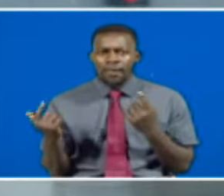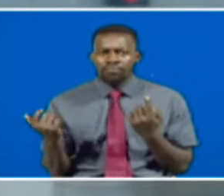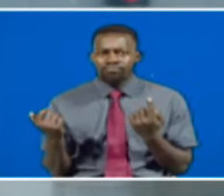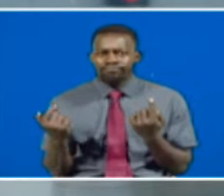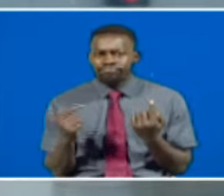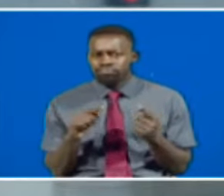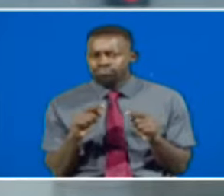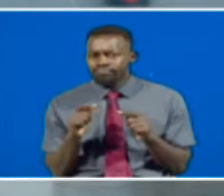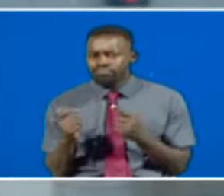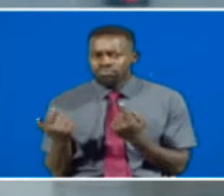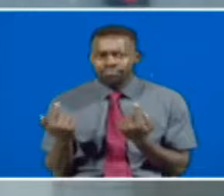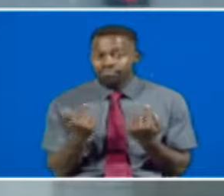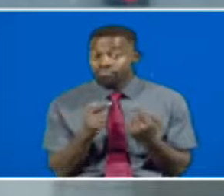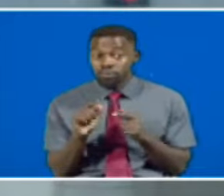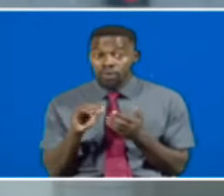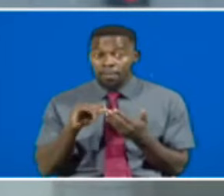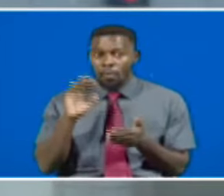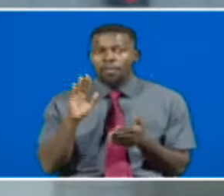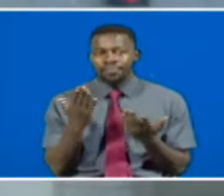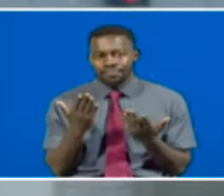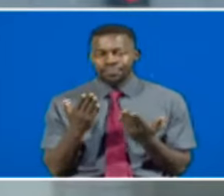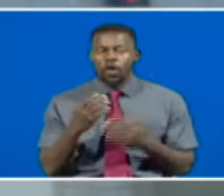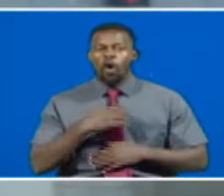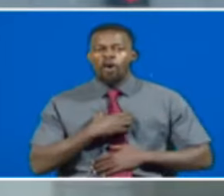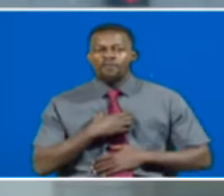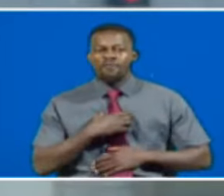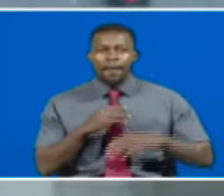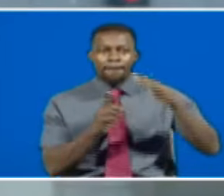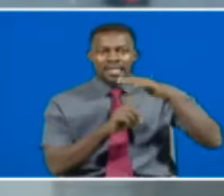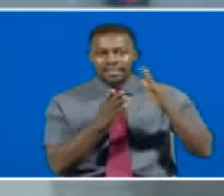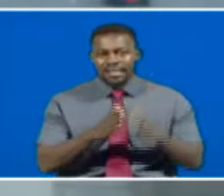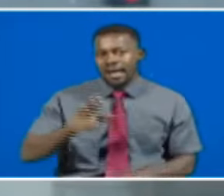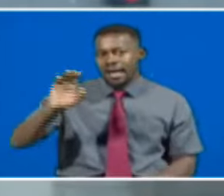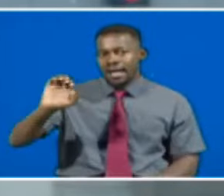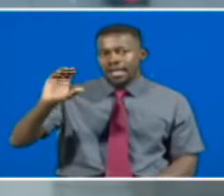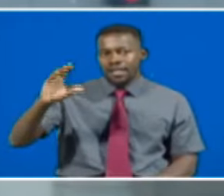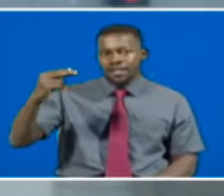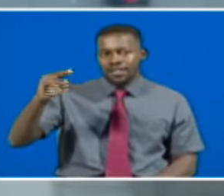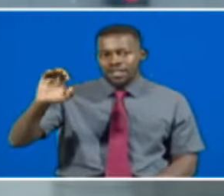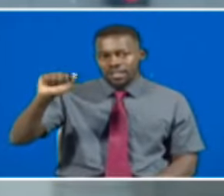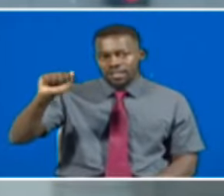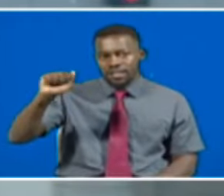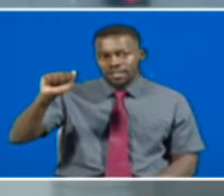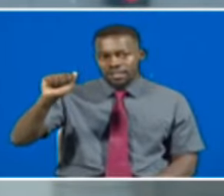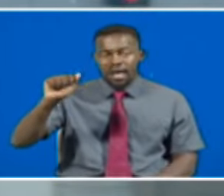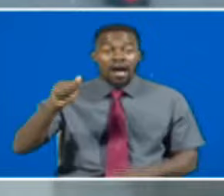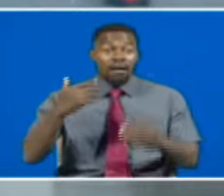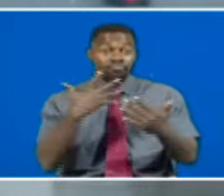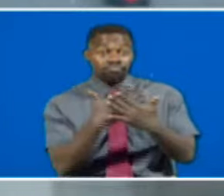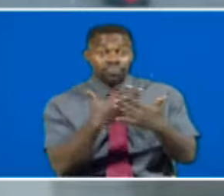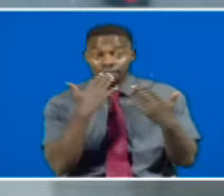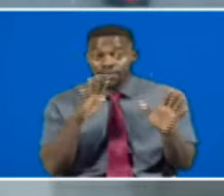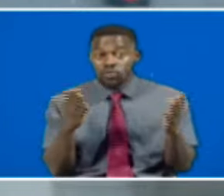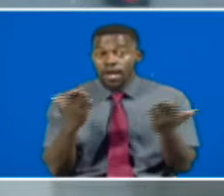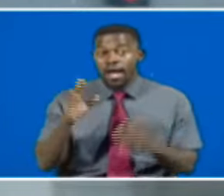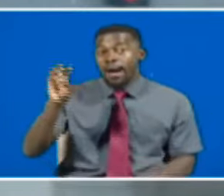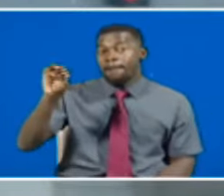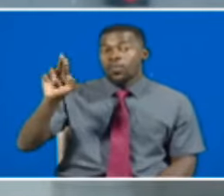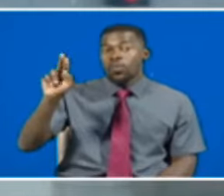Rashid Echesa is set to spend a night in police custody at Mudhaiga police station in connection with allegations